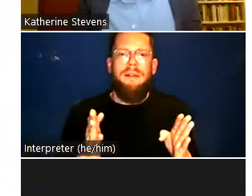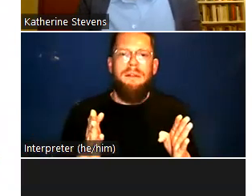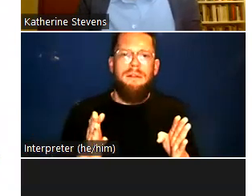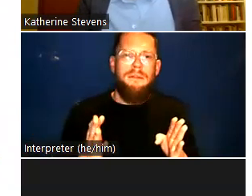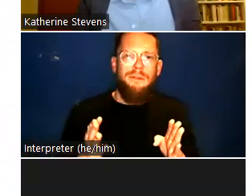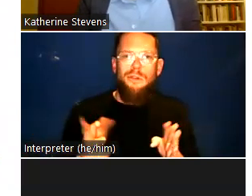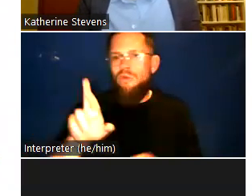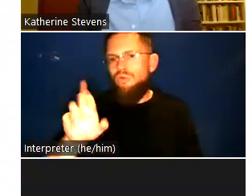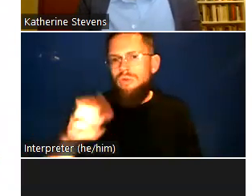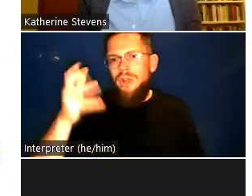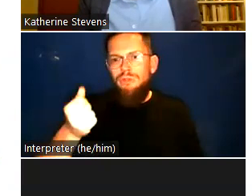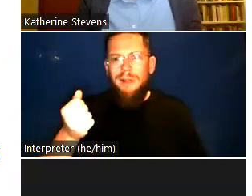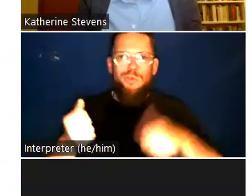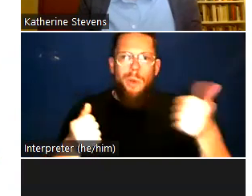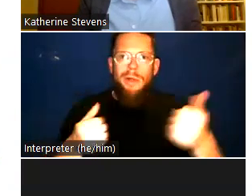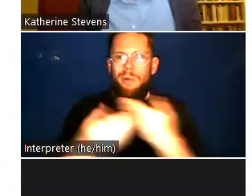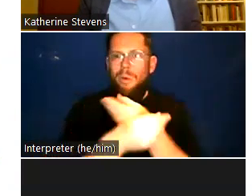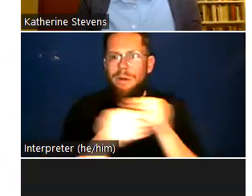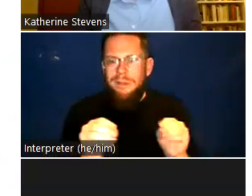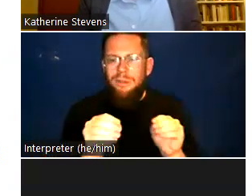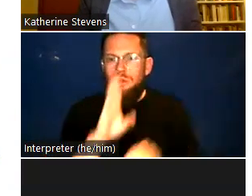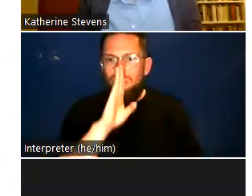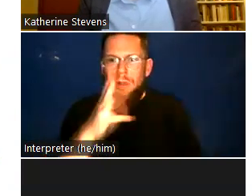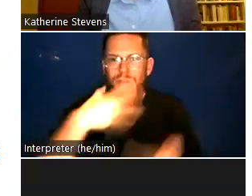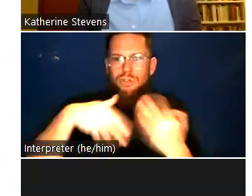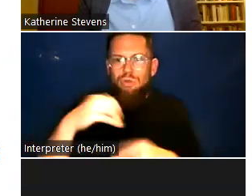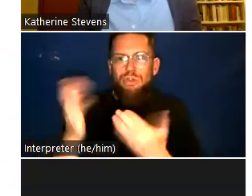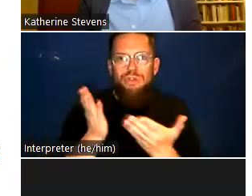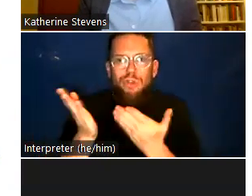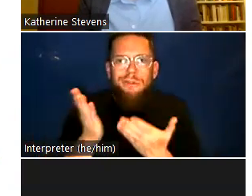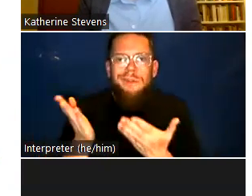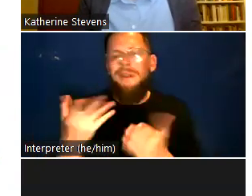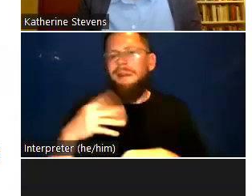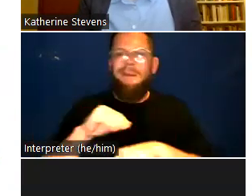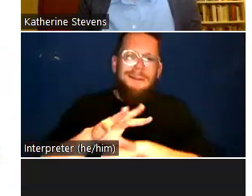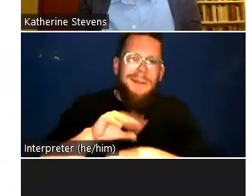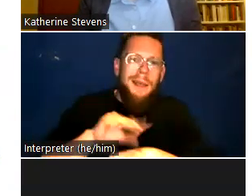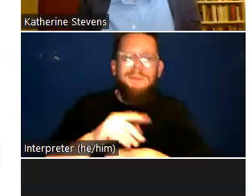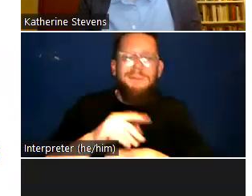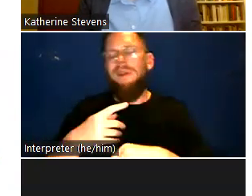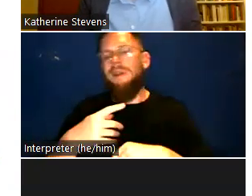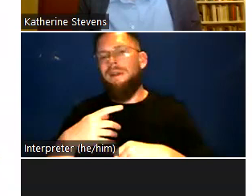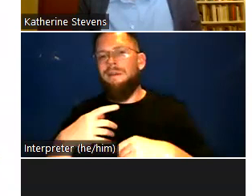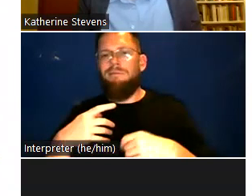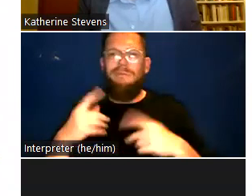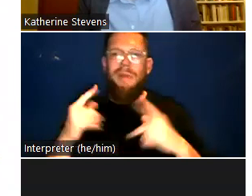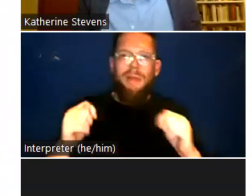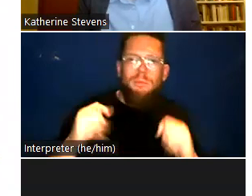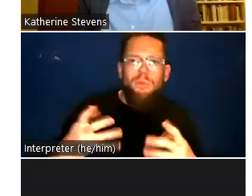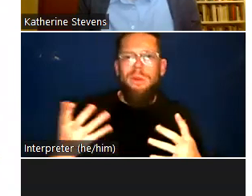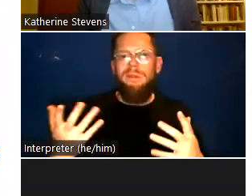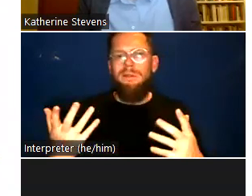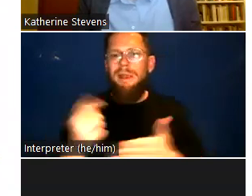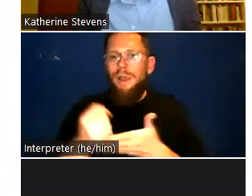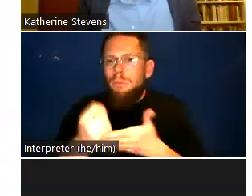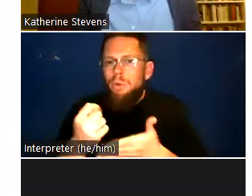other organizations, direct social service such as counseling, therapeutic, legal, or medical services. And we do not